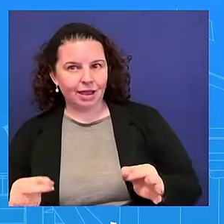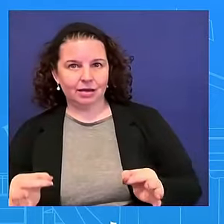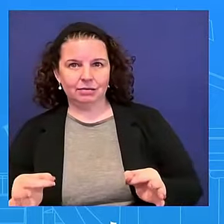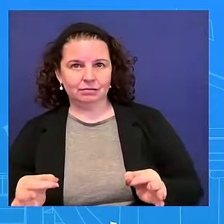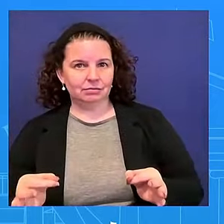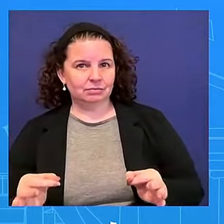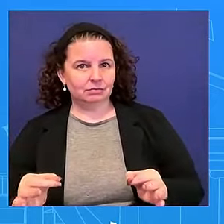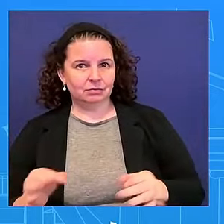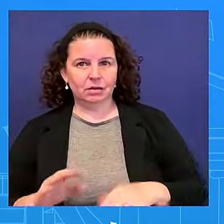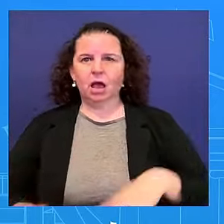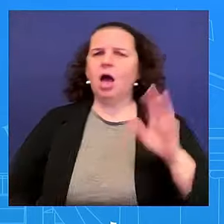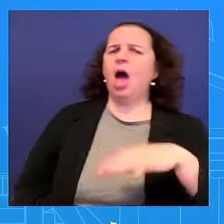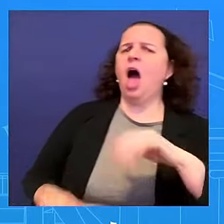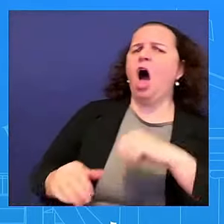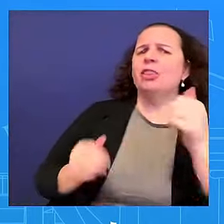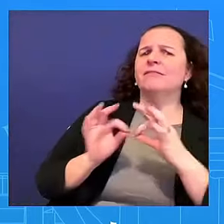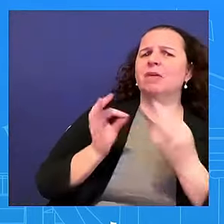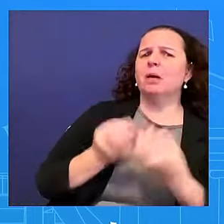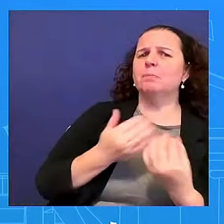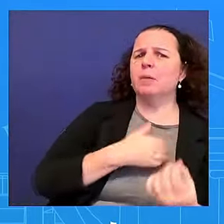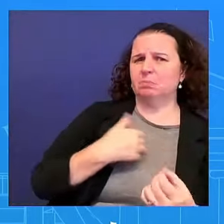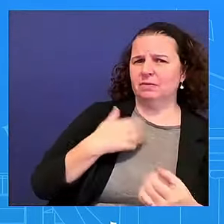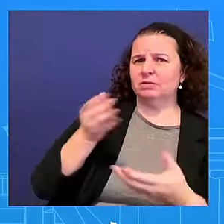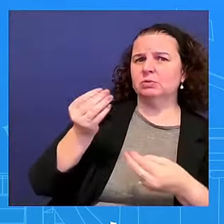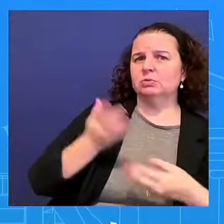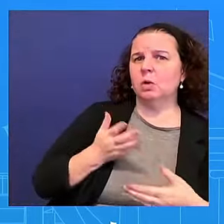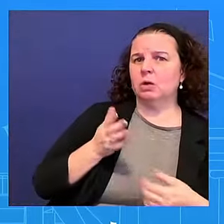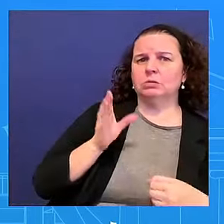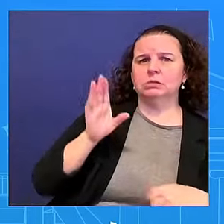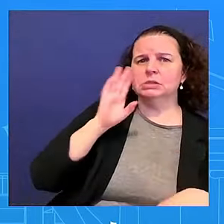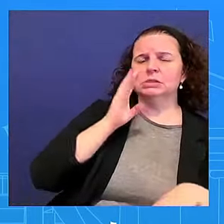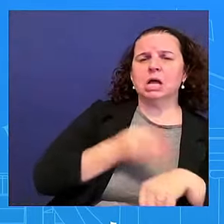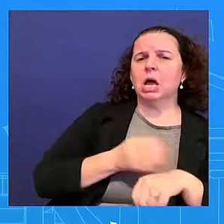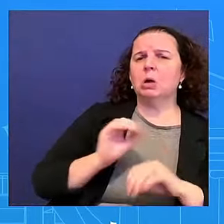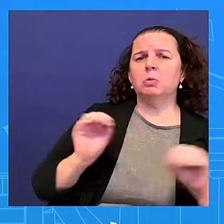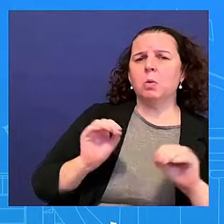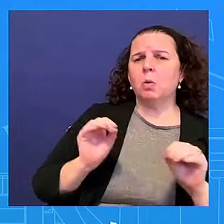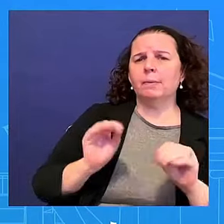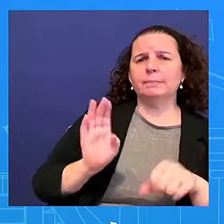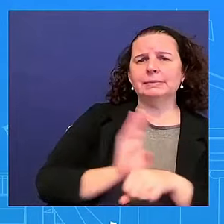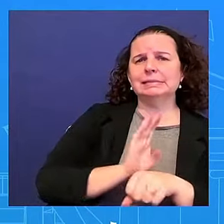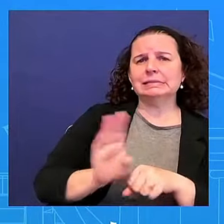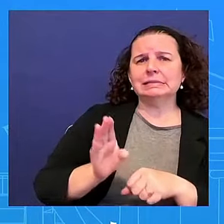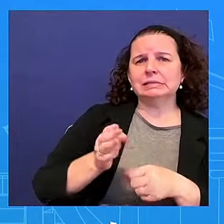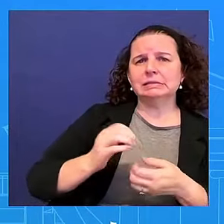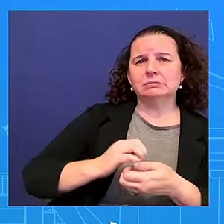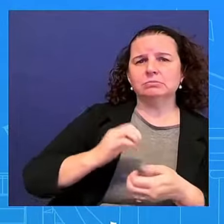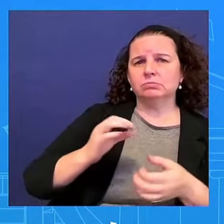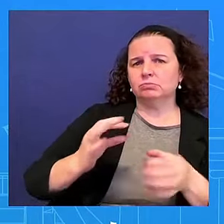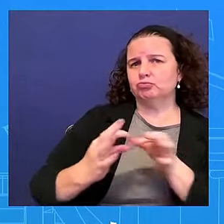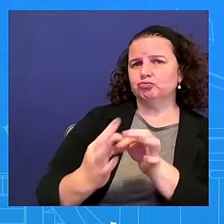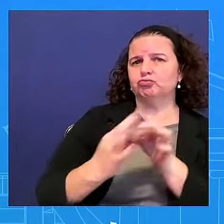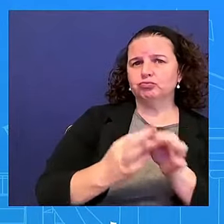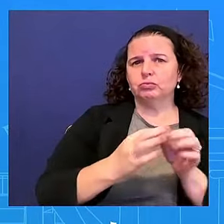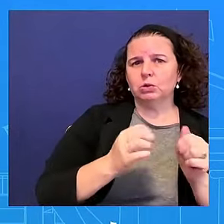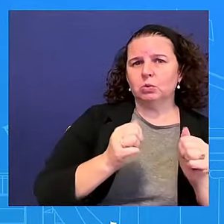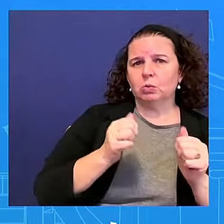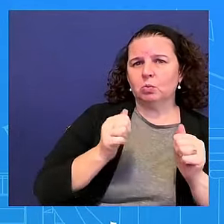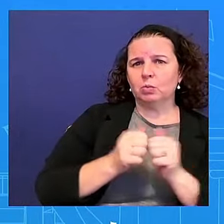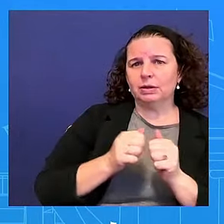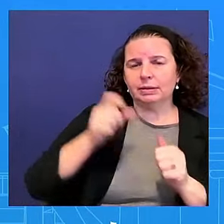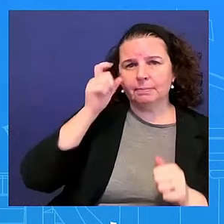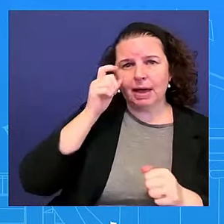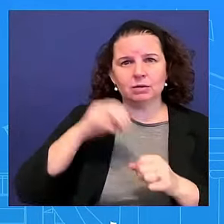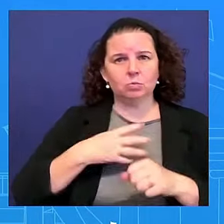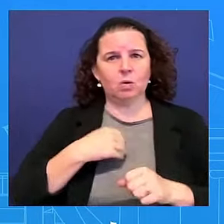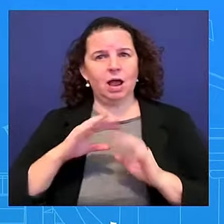his son don't have any business dealings together. So what is Hunter Biden doing in White House meetings? Are you talking about the